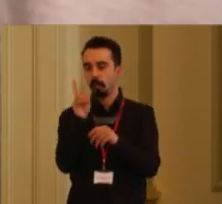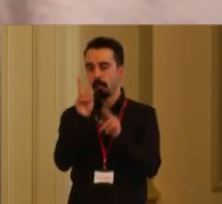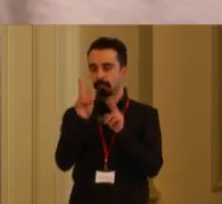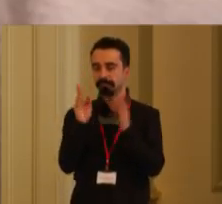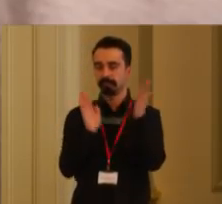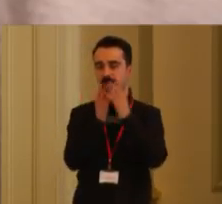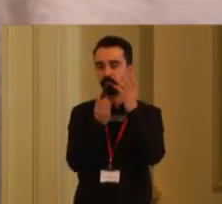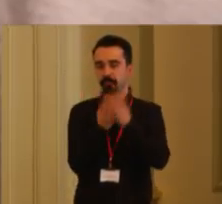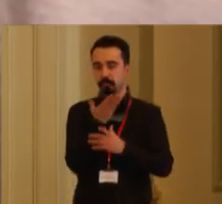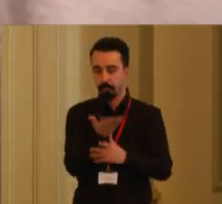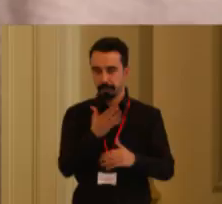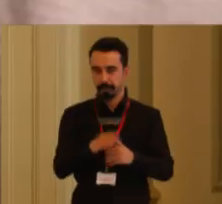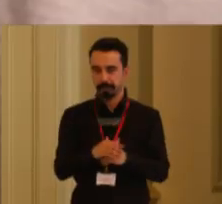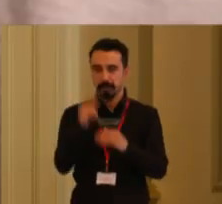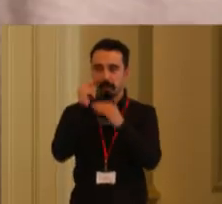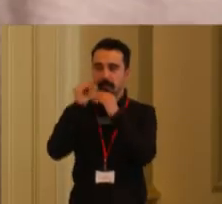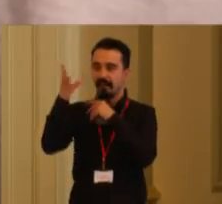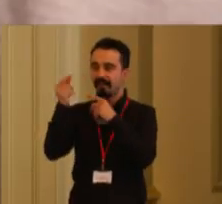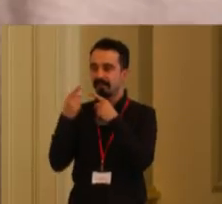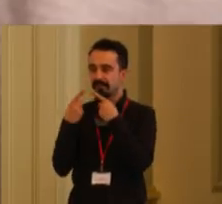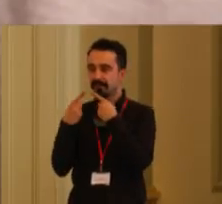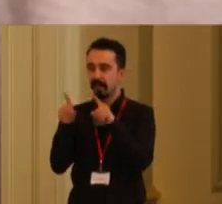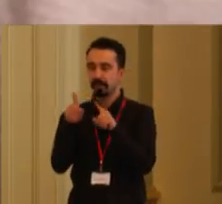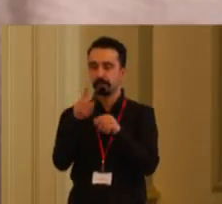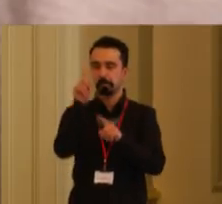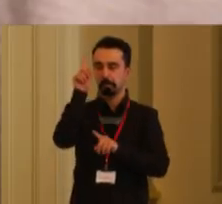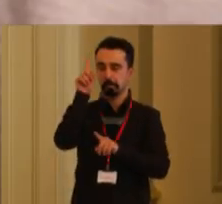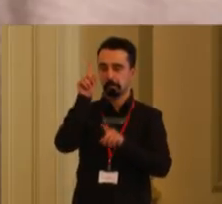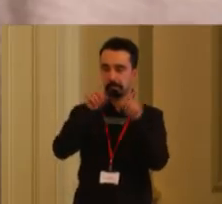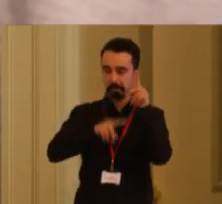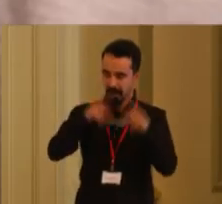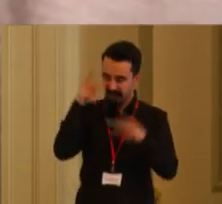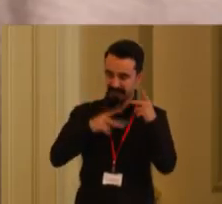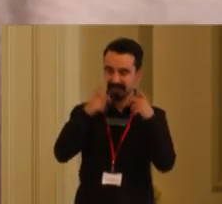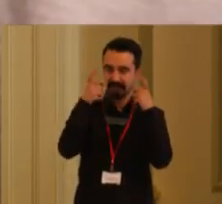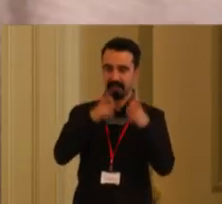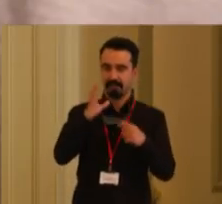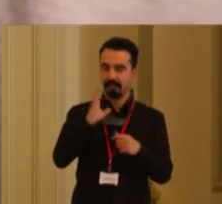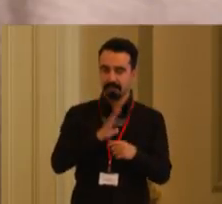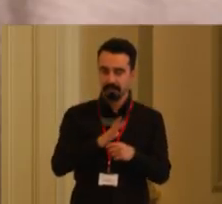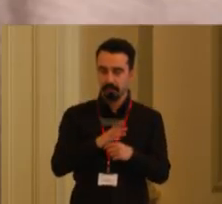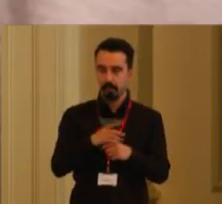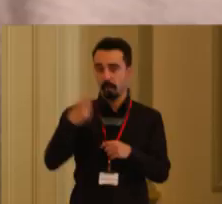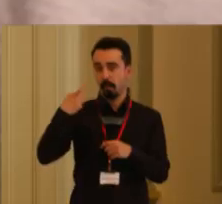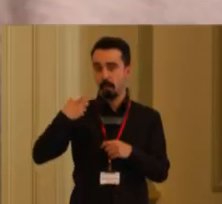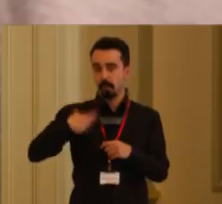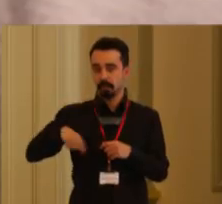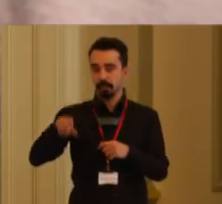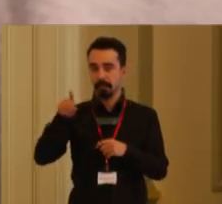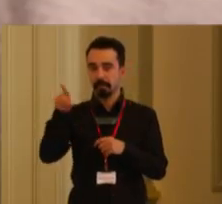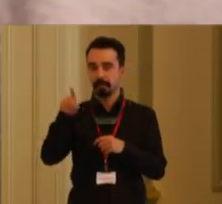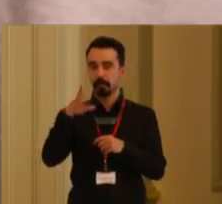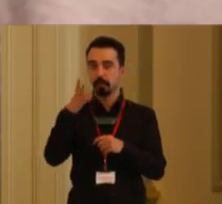in depth. So this is also seen. Well, there has been differentiation in certain parts of